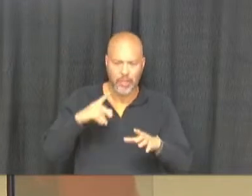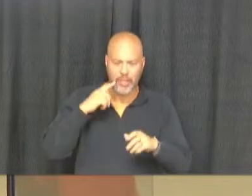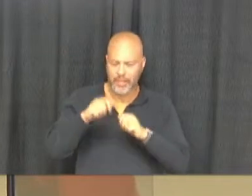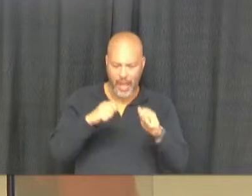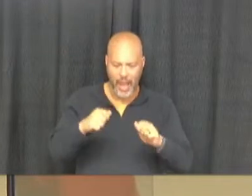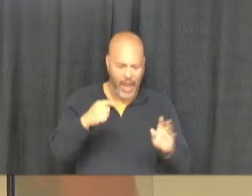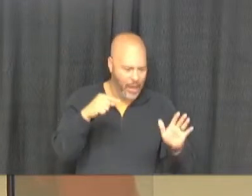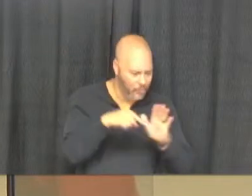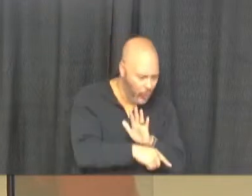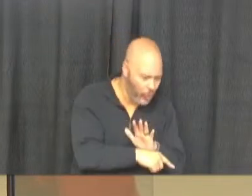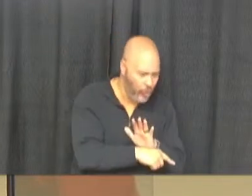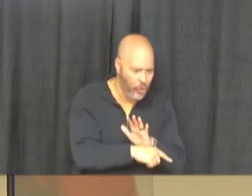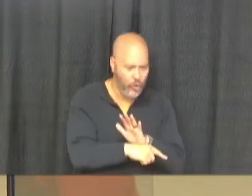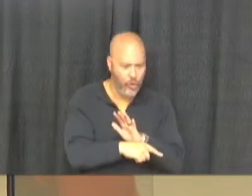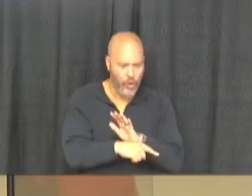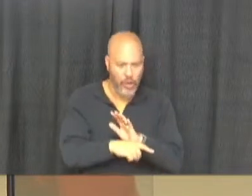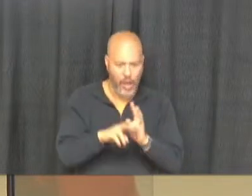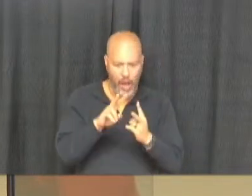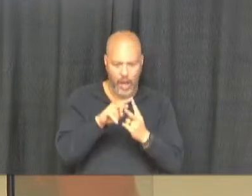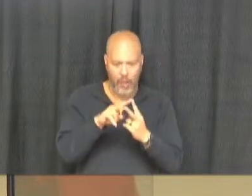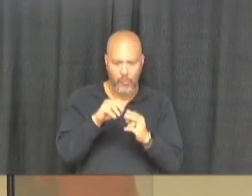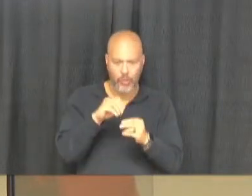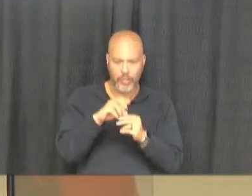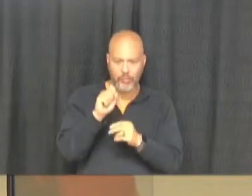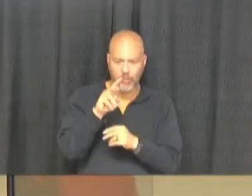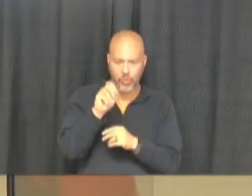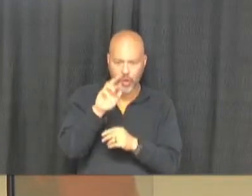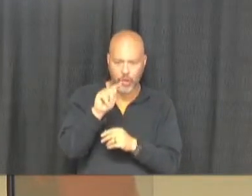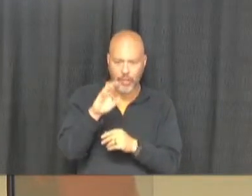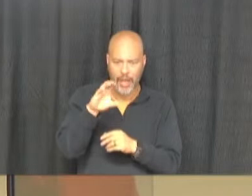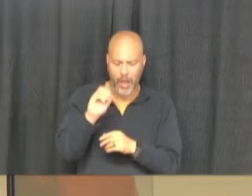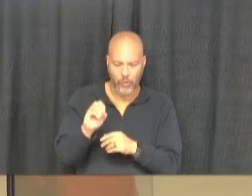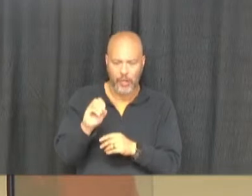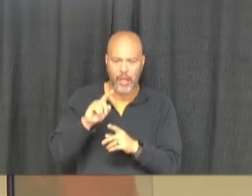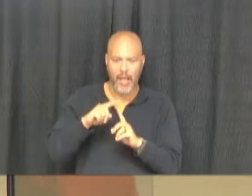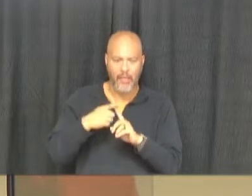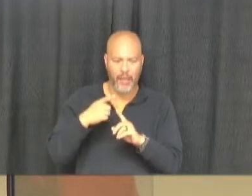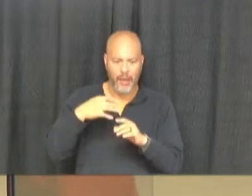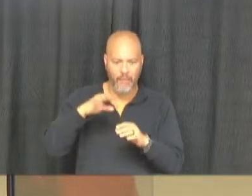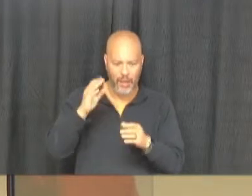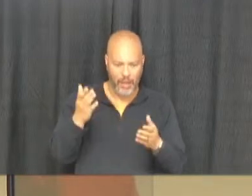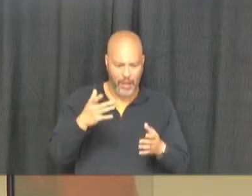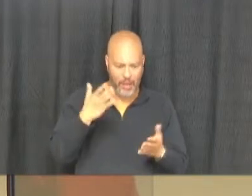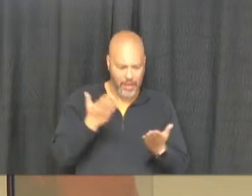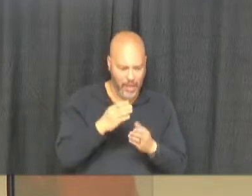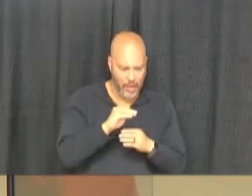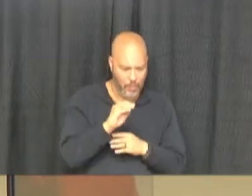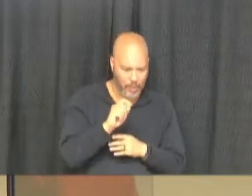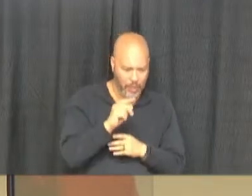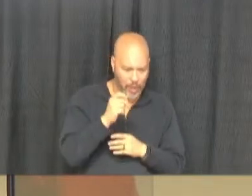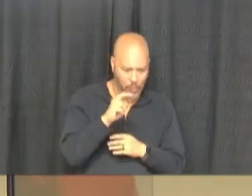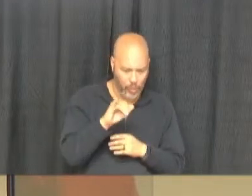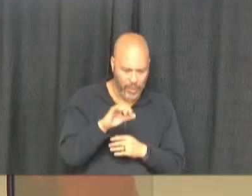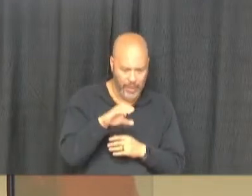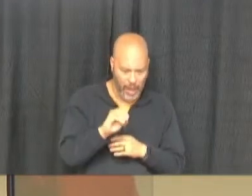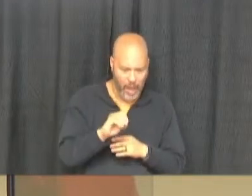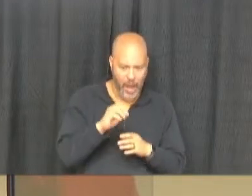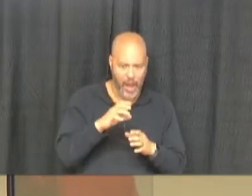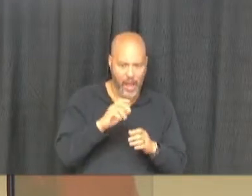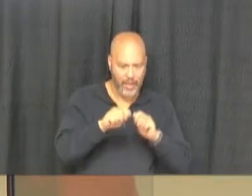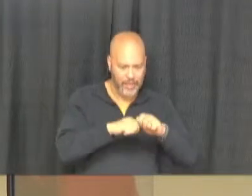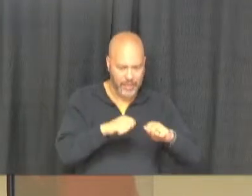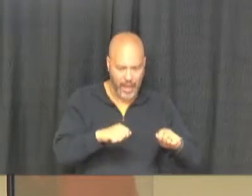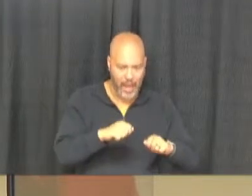up, murdered a couple in Stewart County, and then a few days later ended up in Montgomery County, tied up another elderly